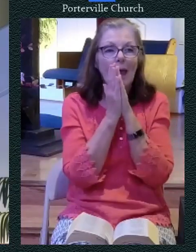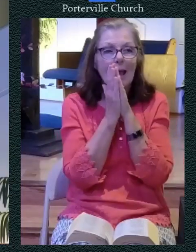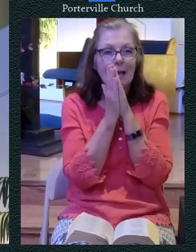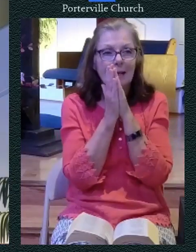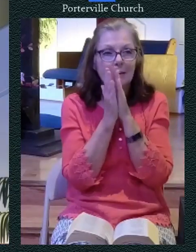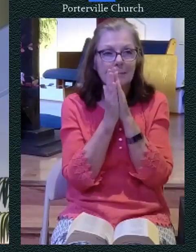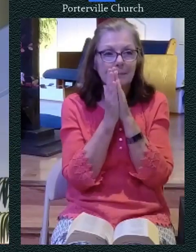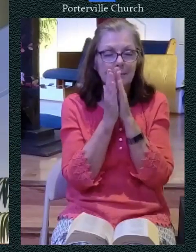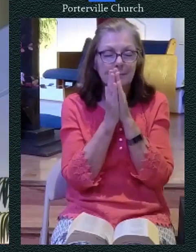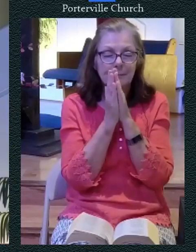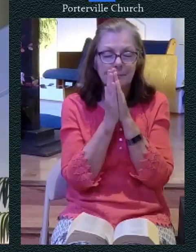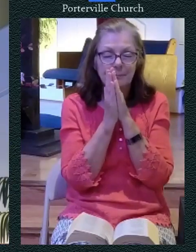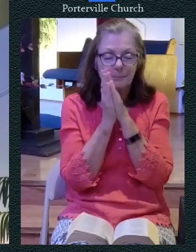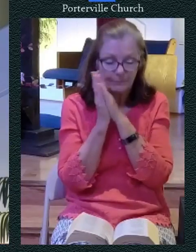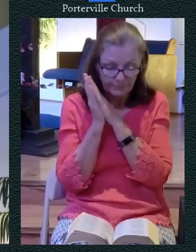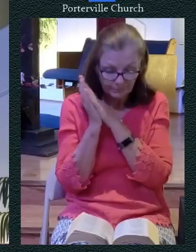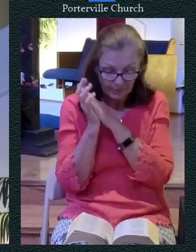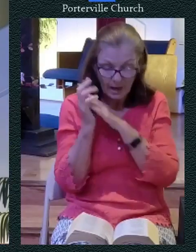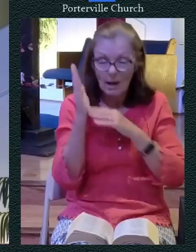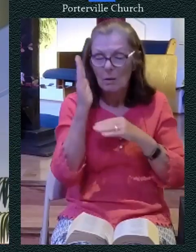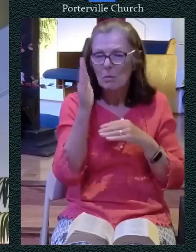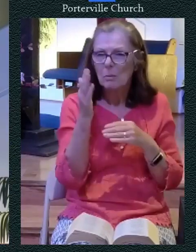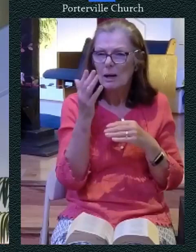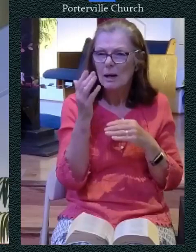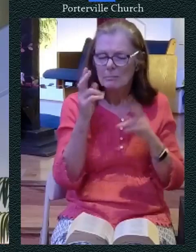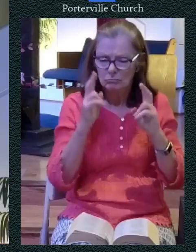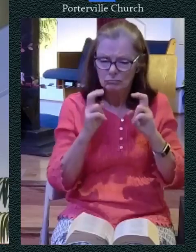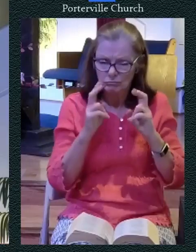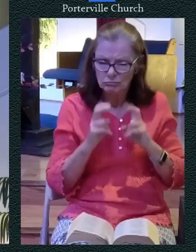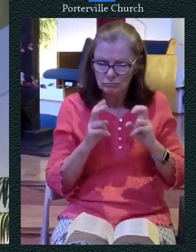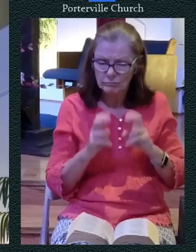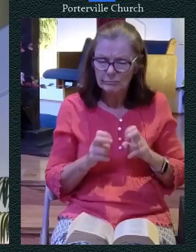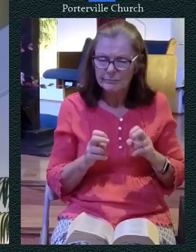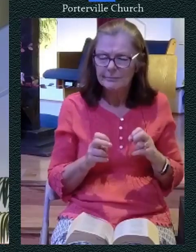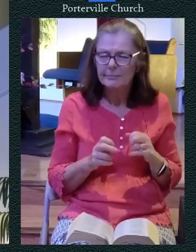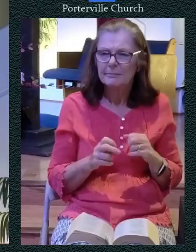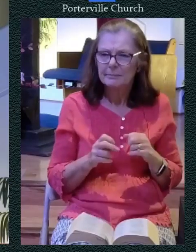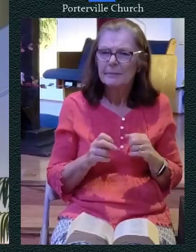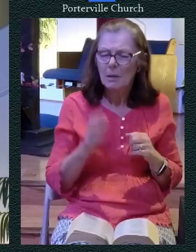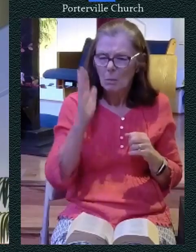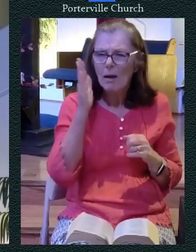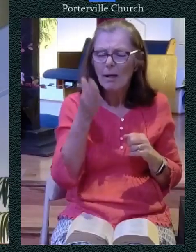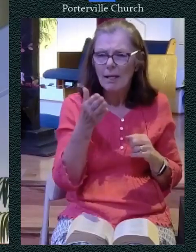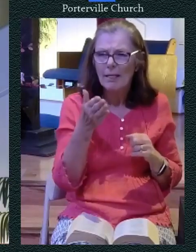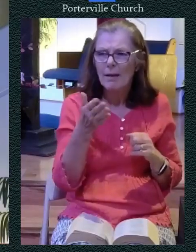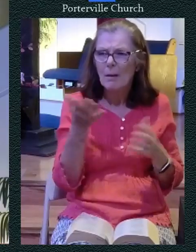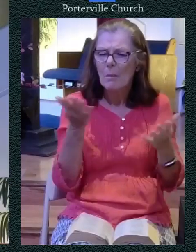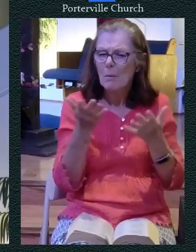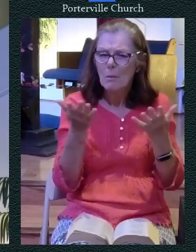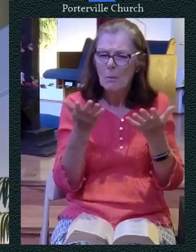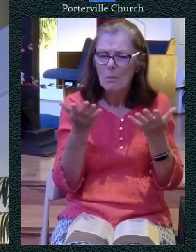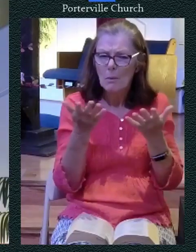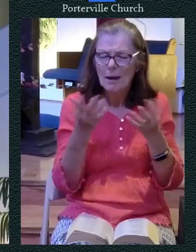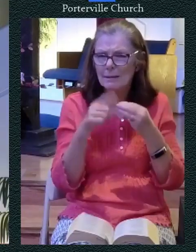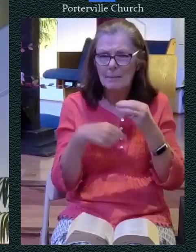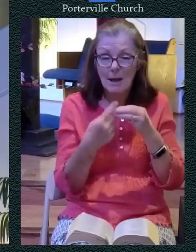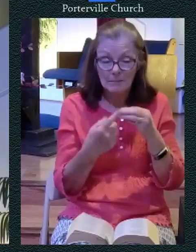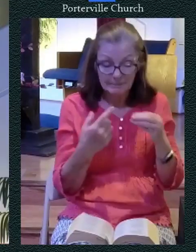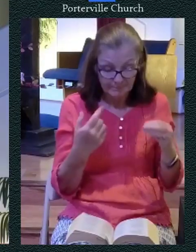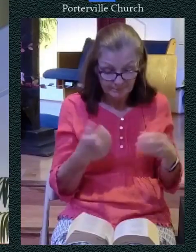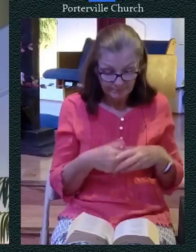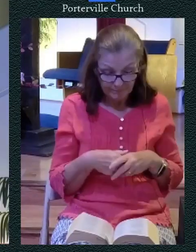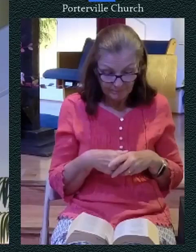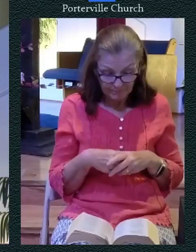And we'll look in a few moments at the content or the direction of his prayer. So he prays, and then in